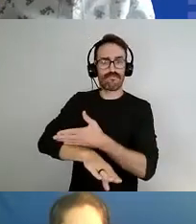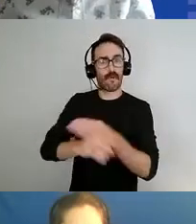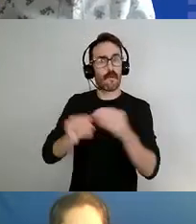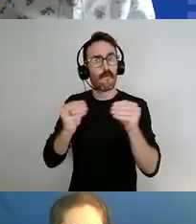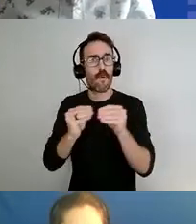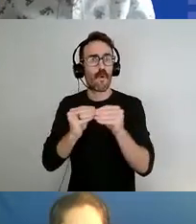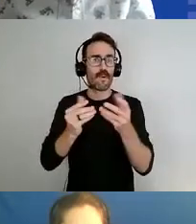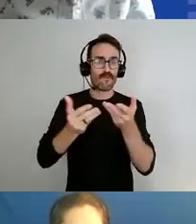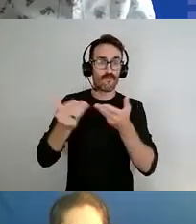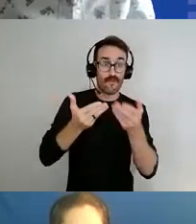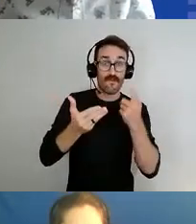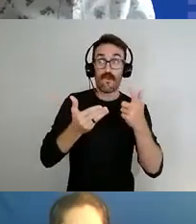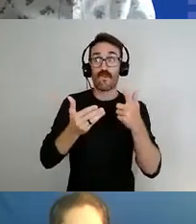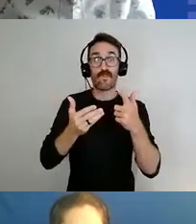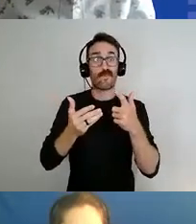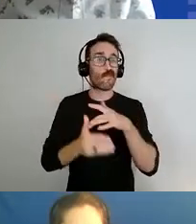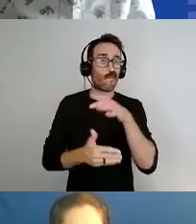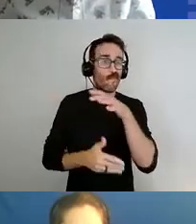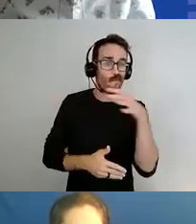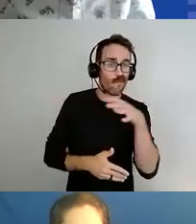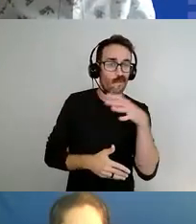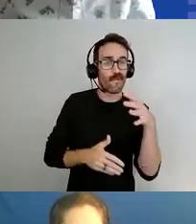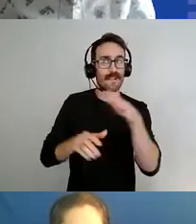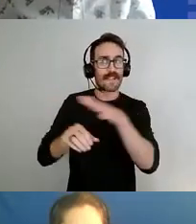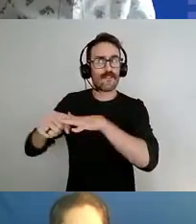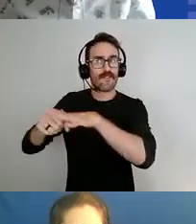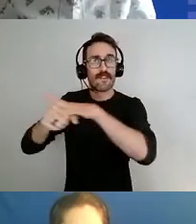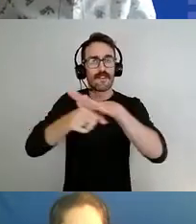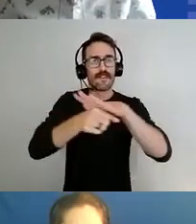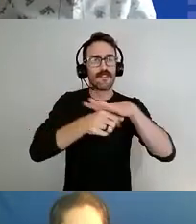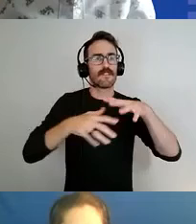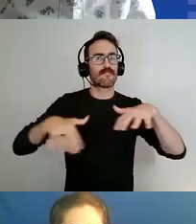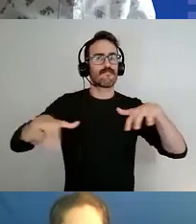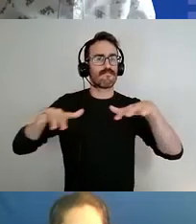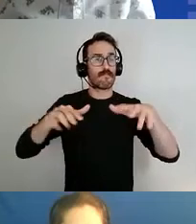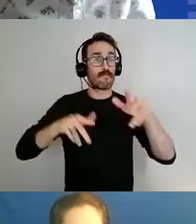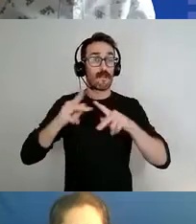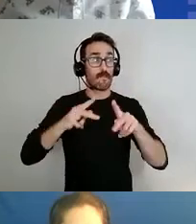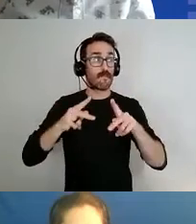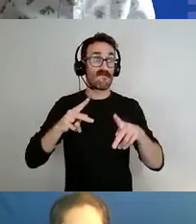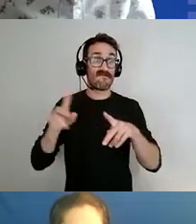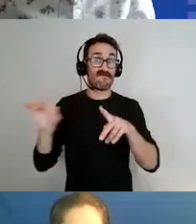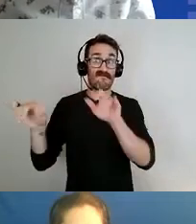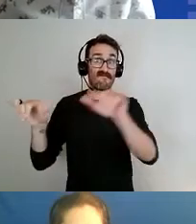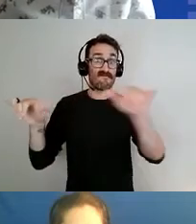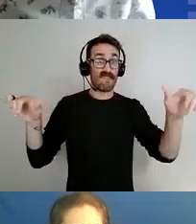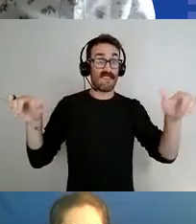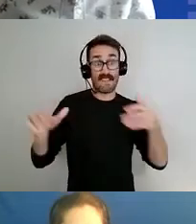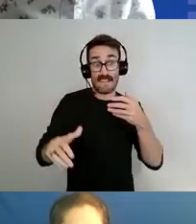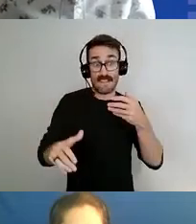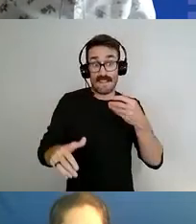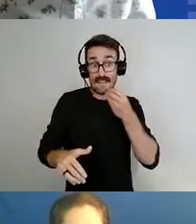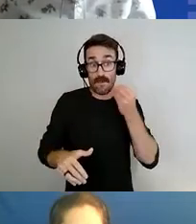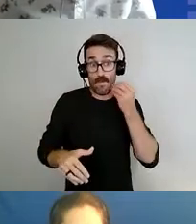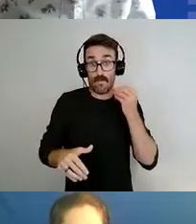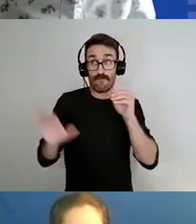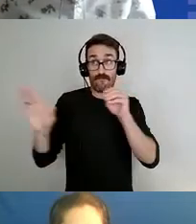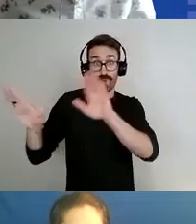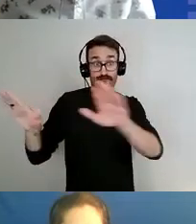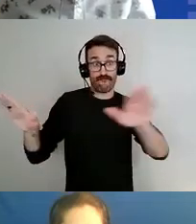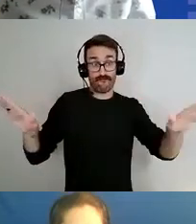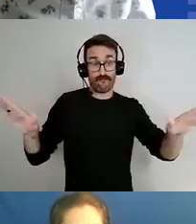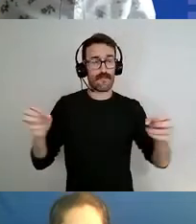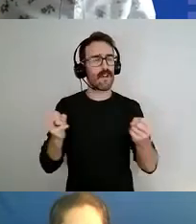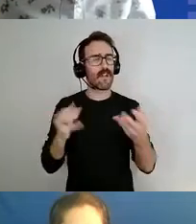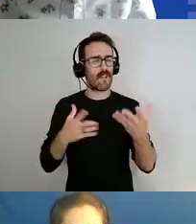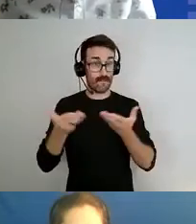for rural and small town communities where 2SLGBTQI people also live, right? A lot of services that do